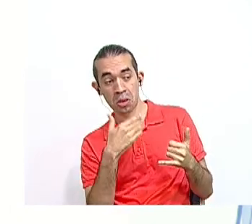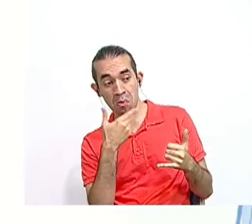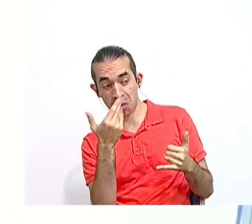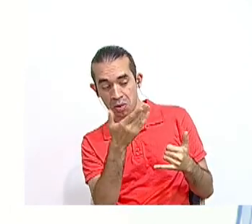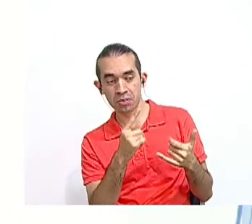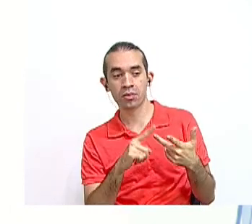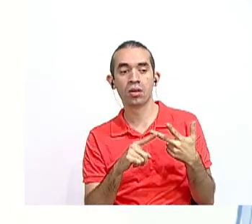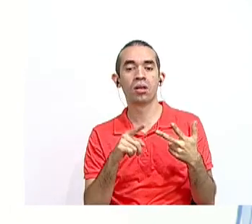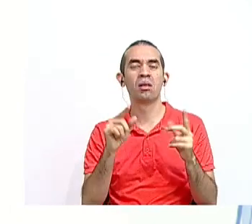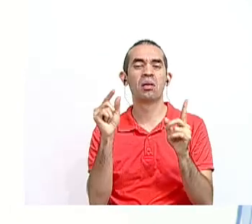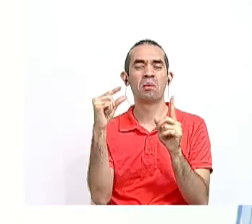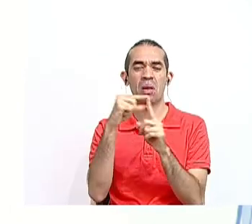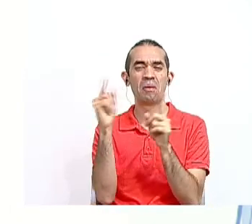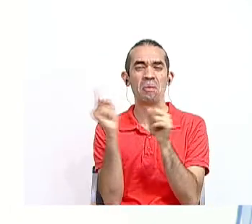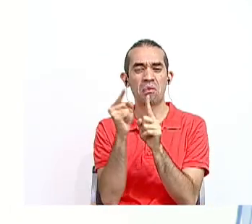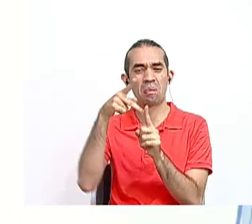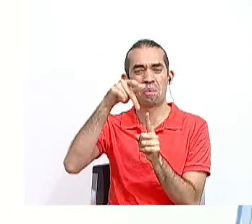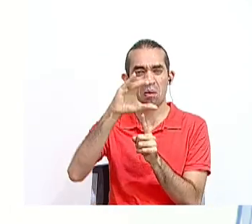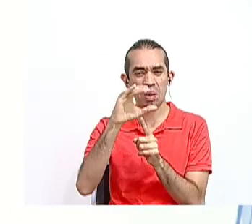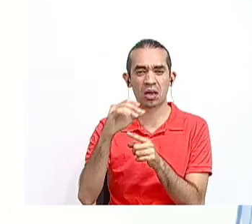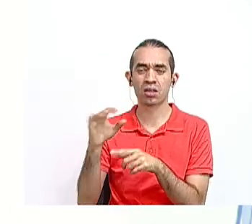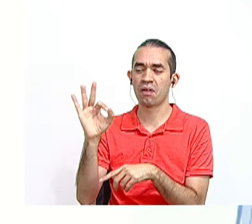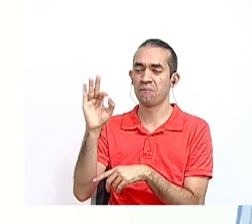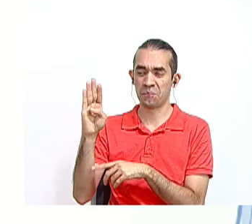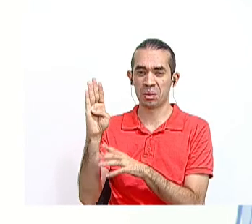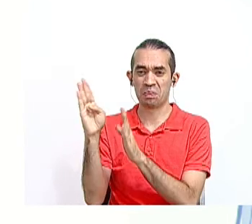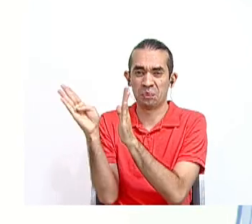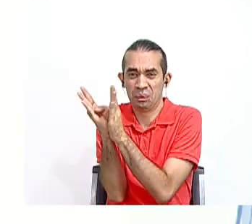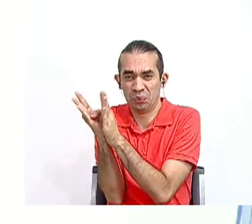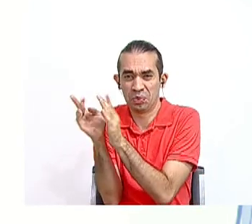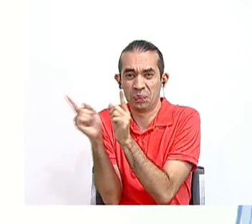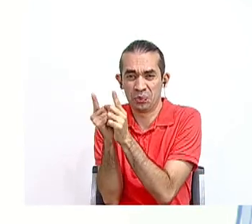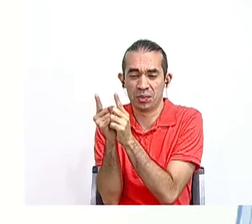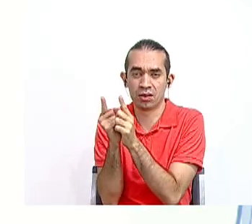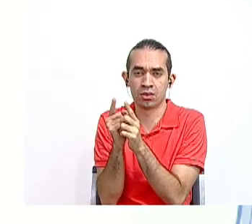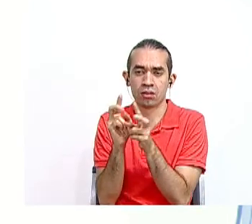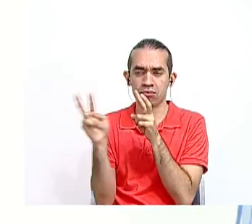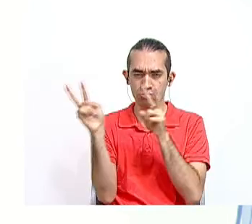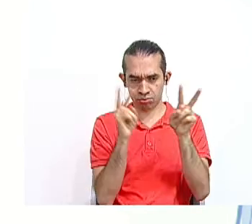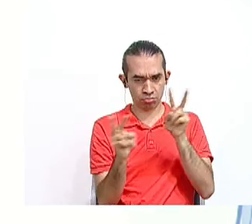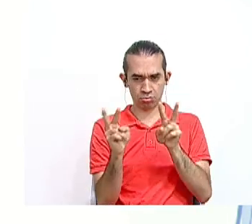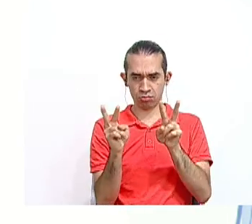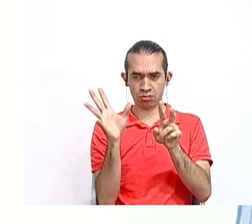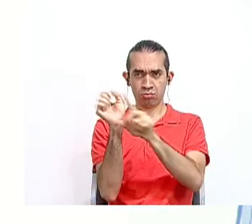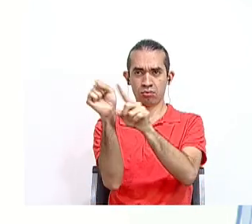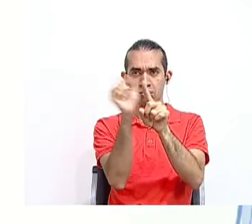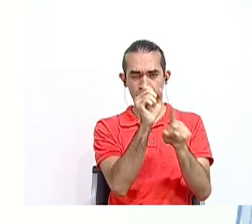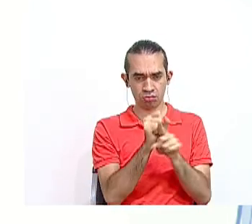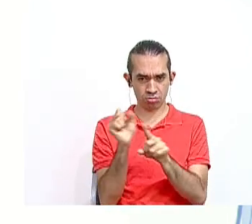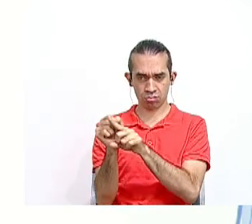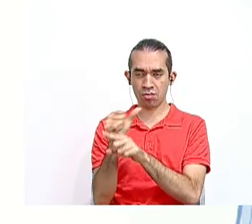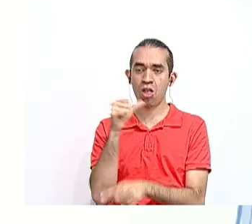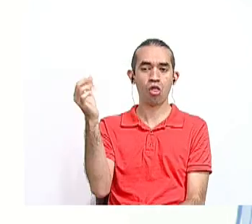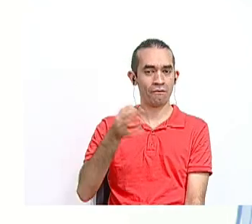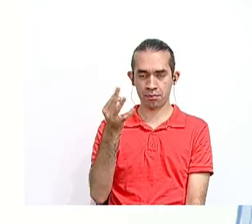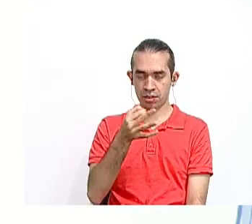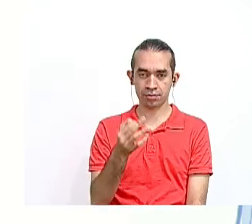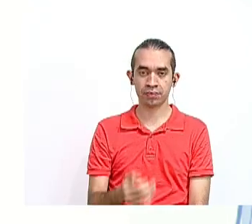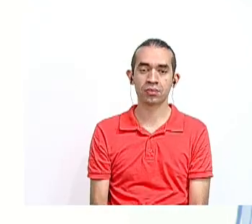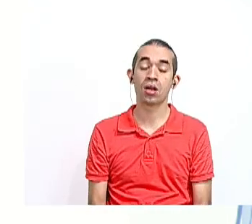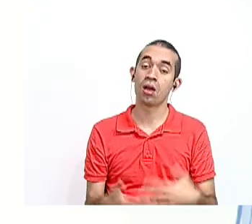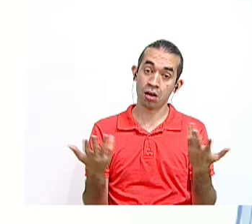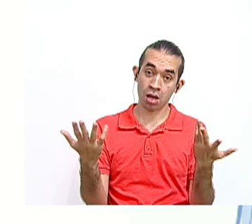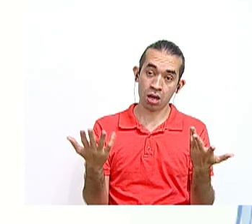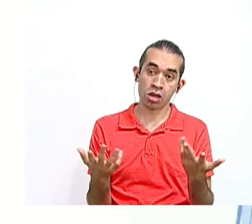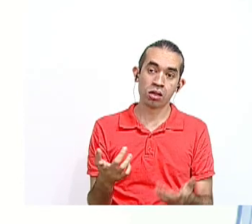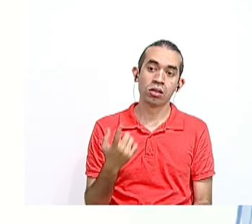pic, or I used FB. So basically when you look at this email, this looks very informal. And that is something